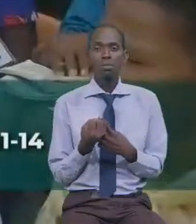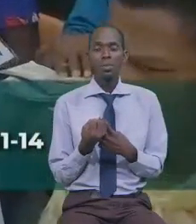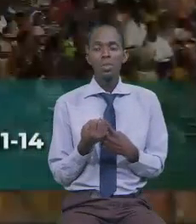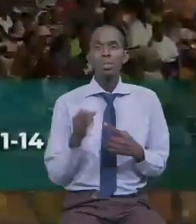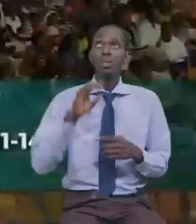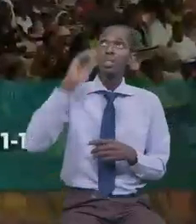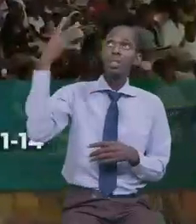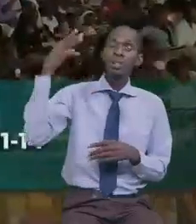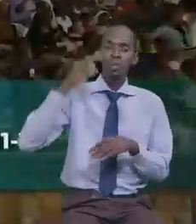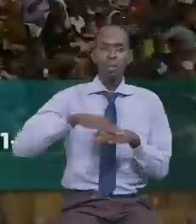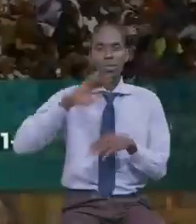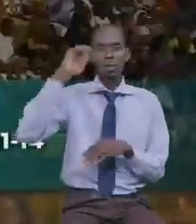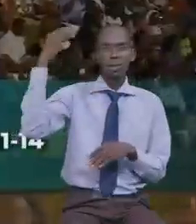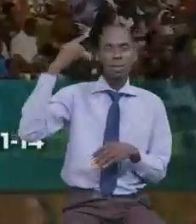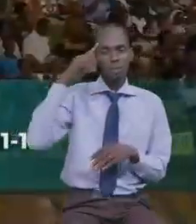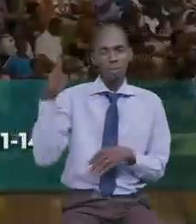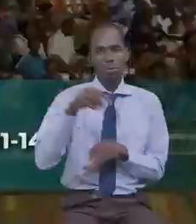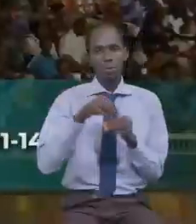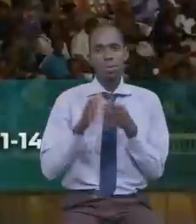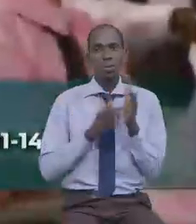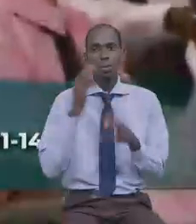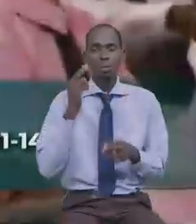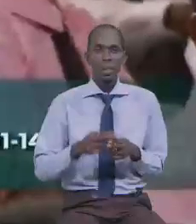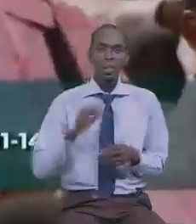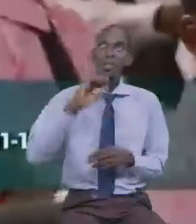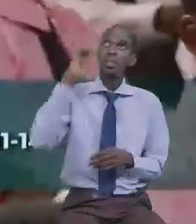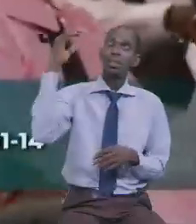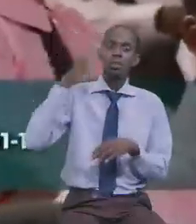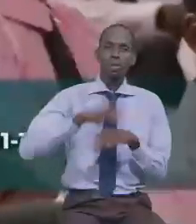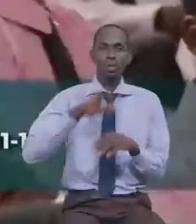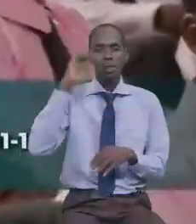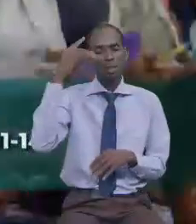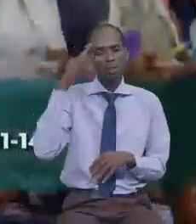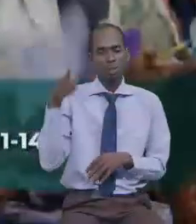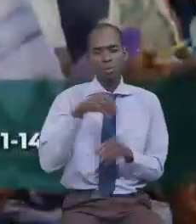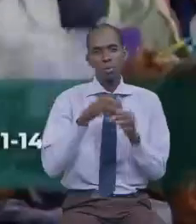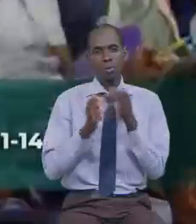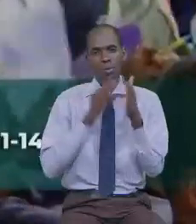grace. Grace upon grace. What's grace?